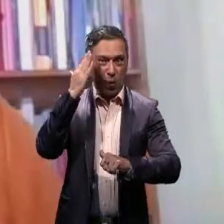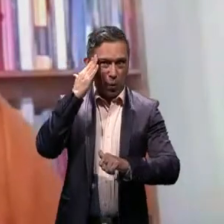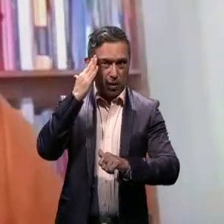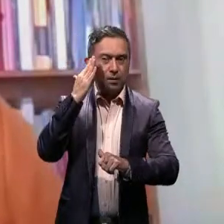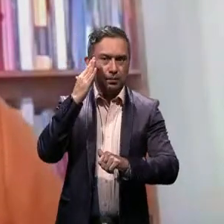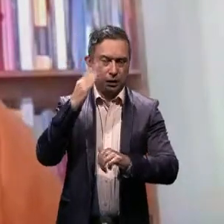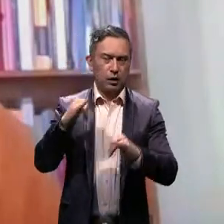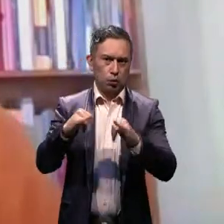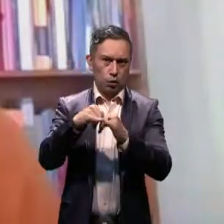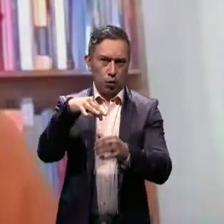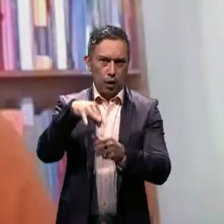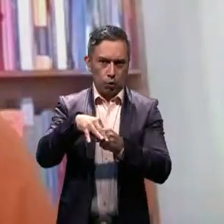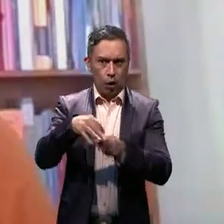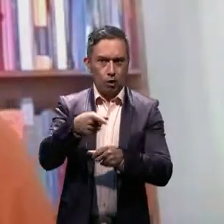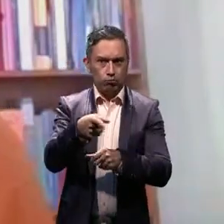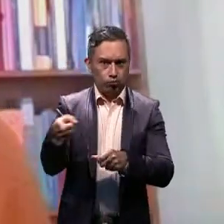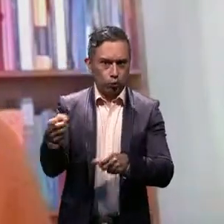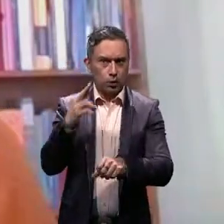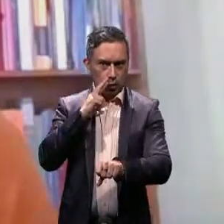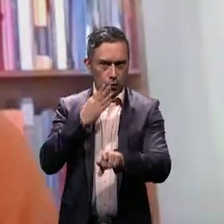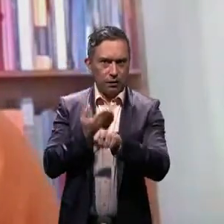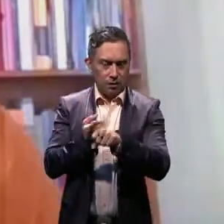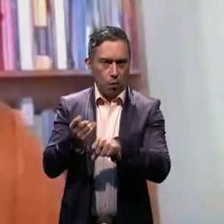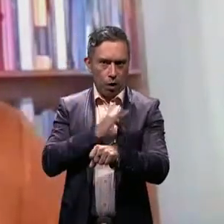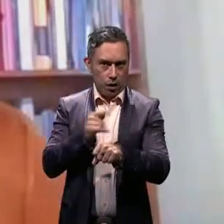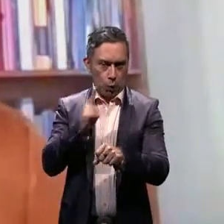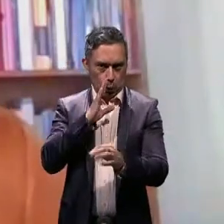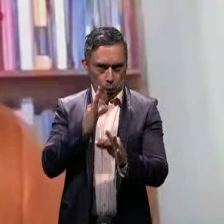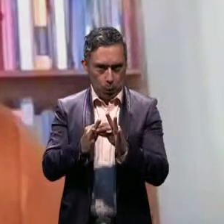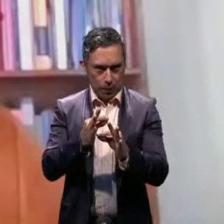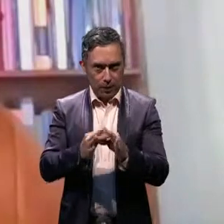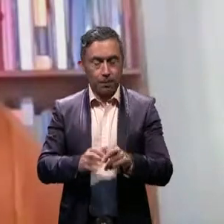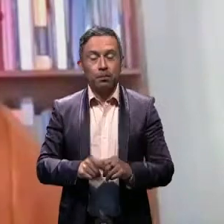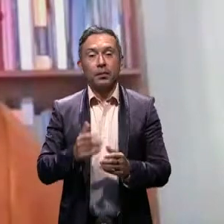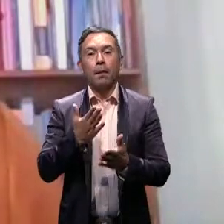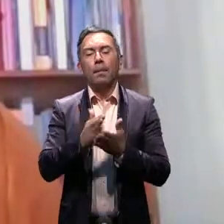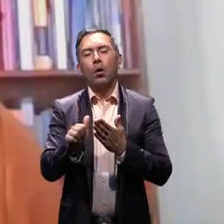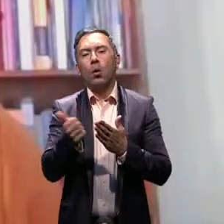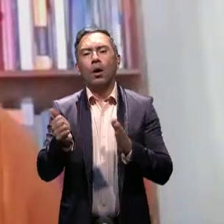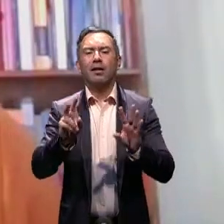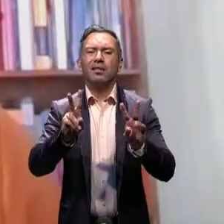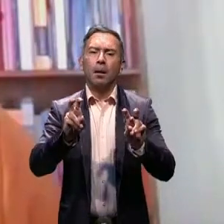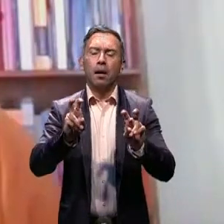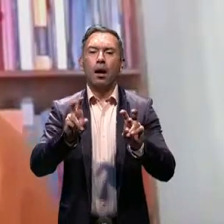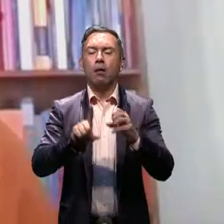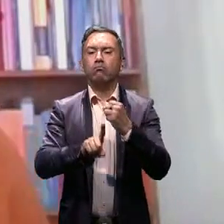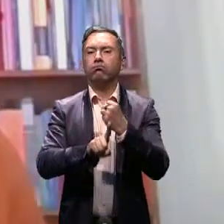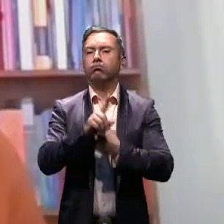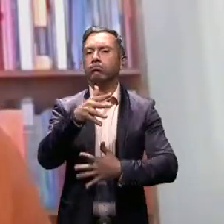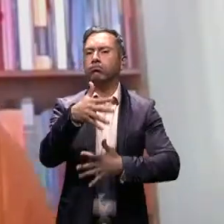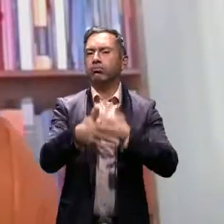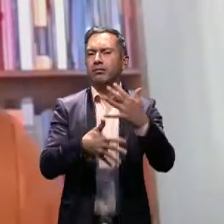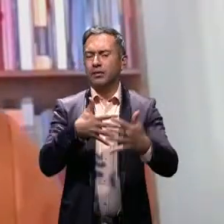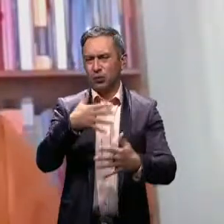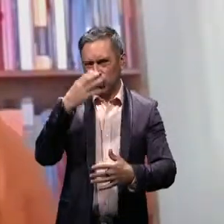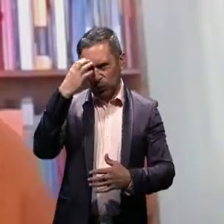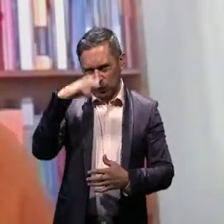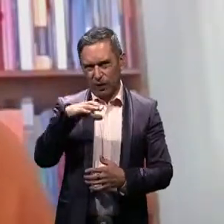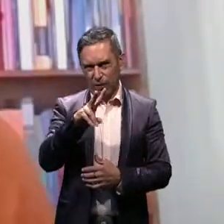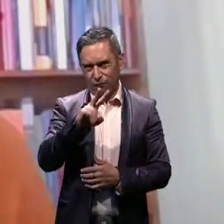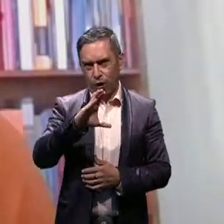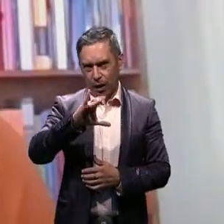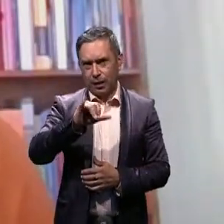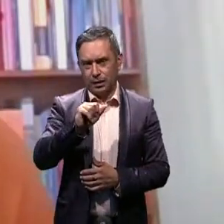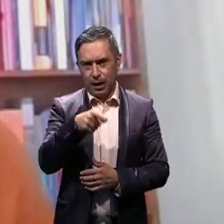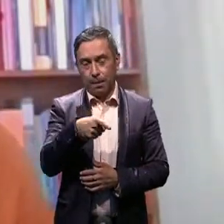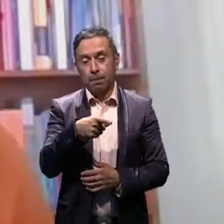bodies so that they can meet their competencies. If we talk about violence, I won't talk much about